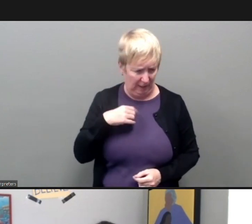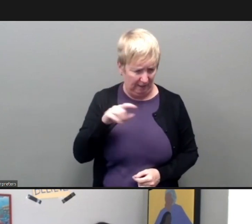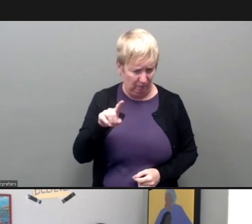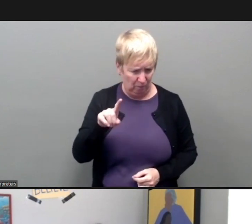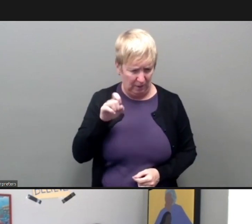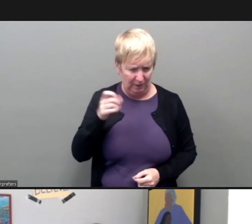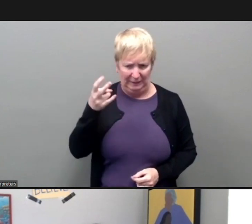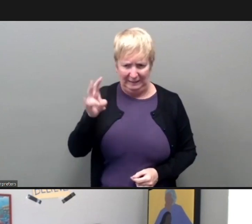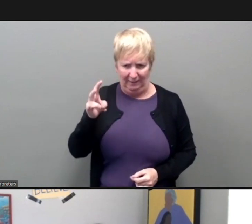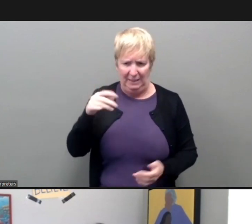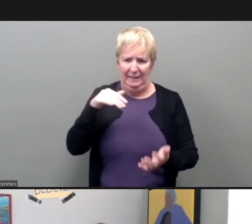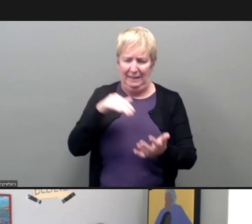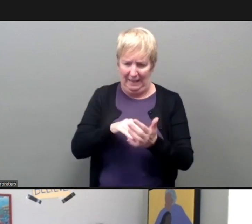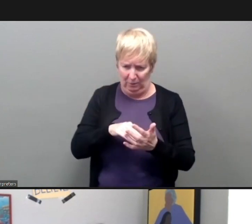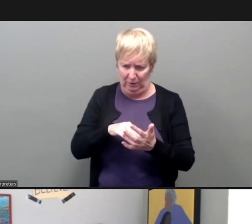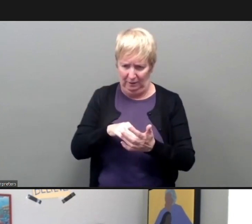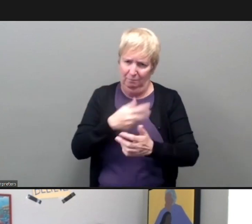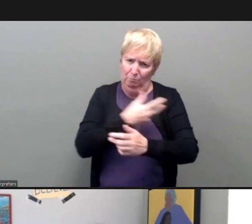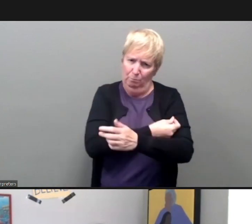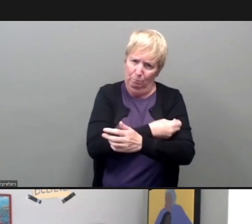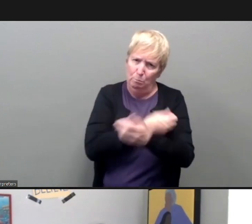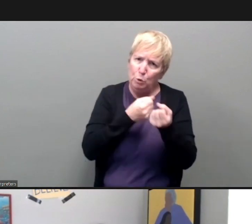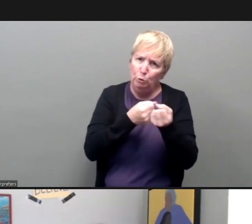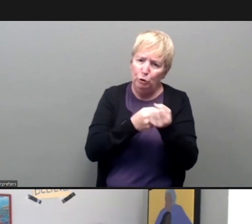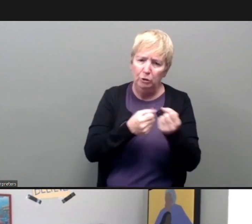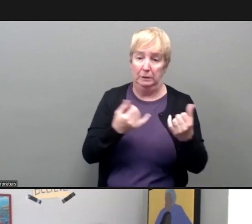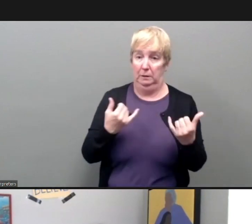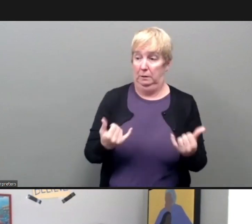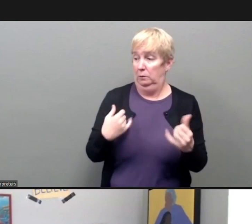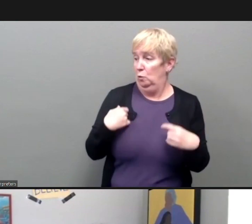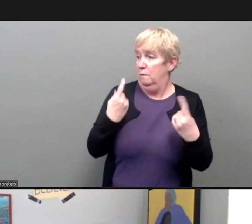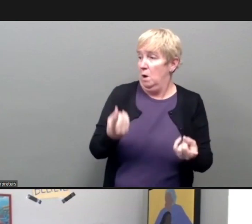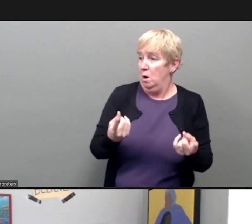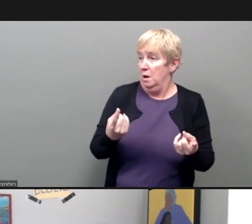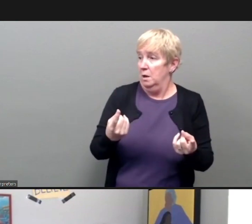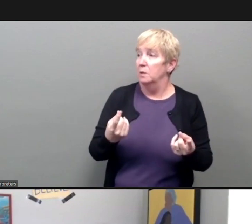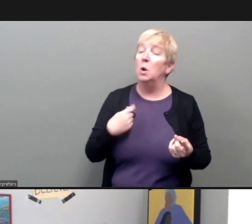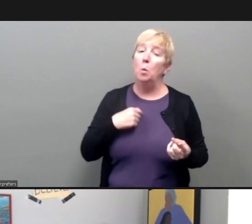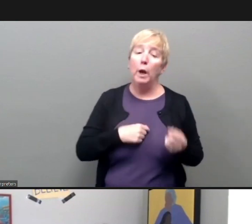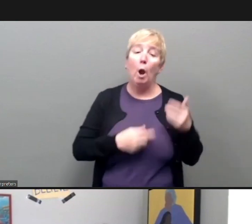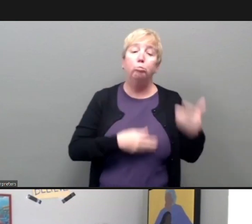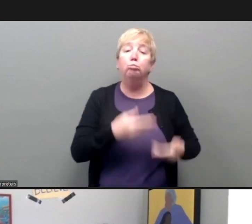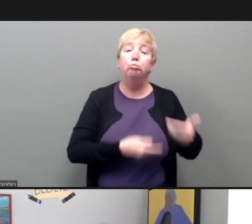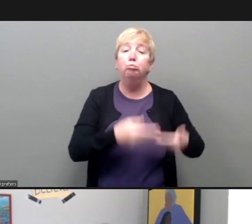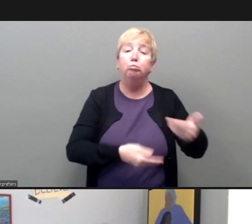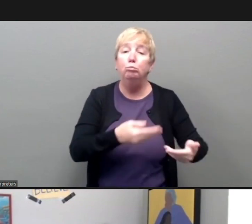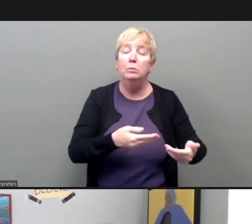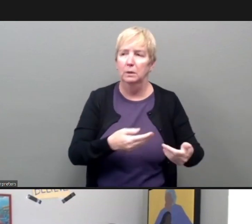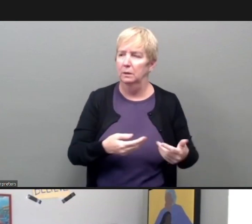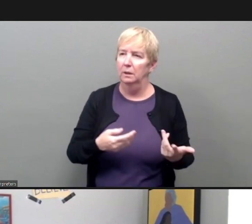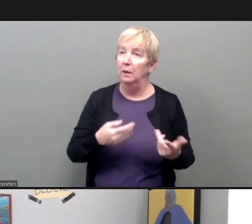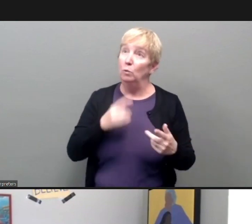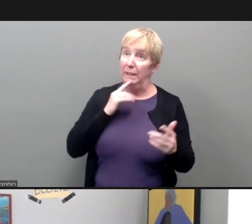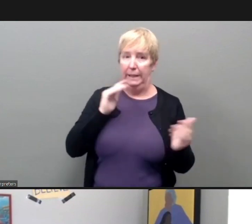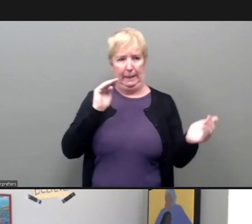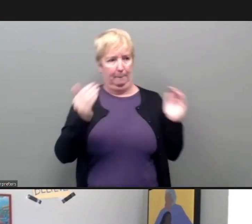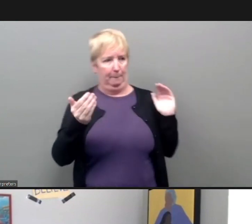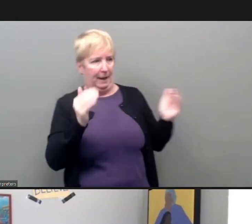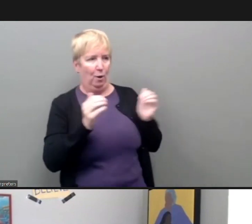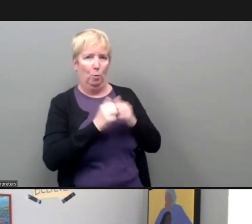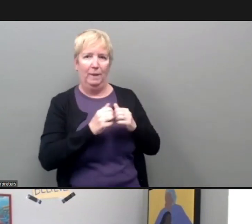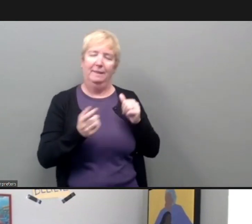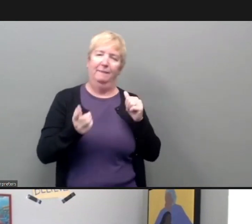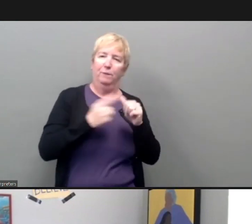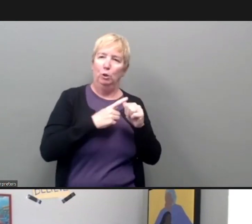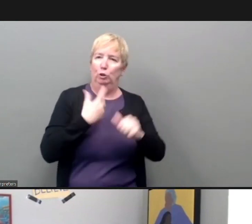172,000 boosters so far. So we're a little faster, I think, in some ways than when we initially rolled out the